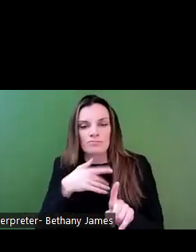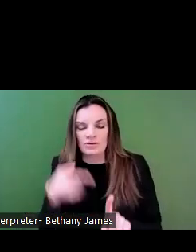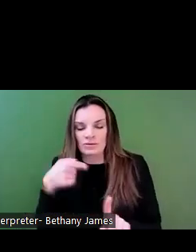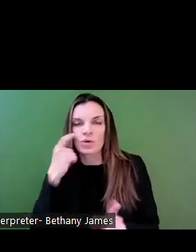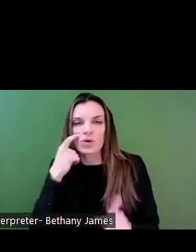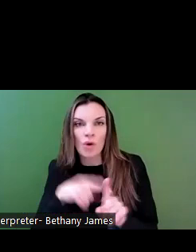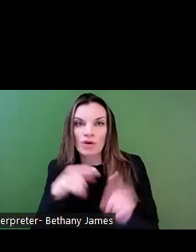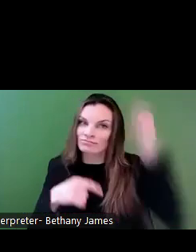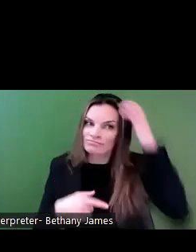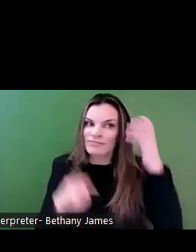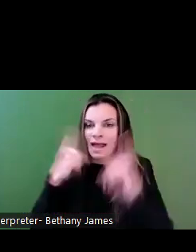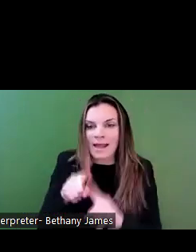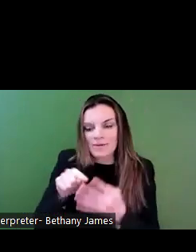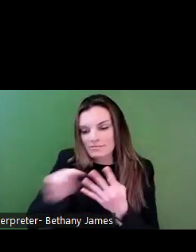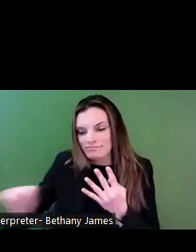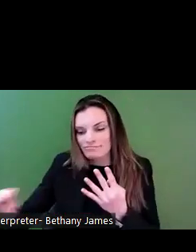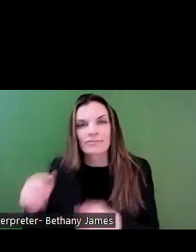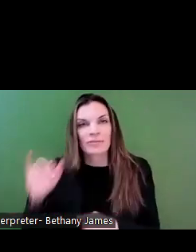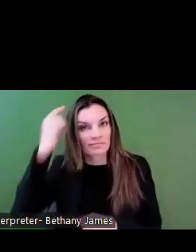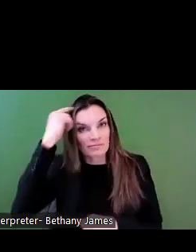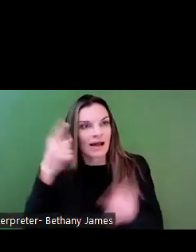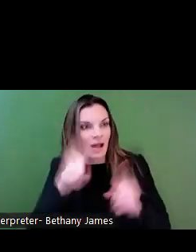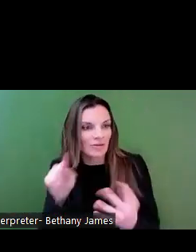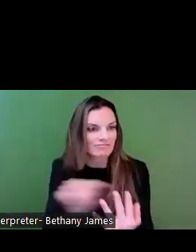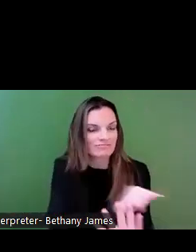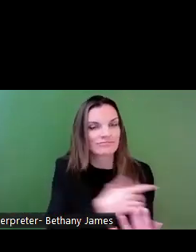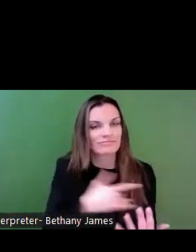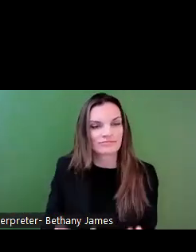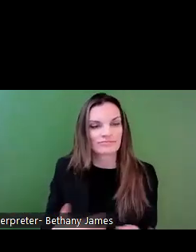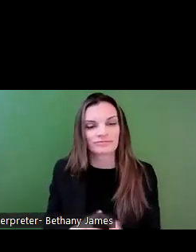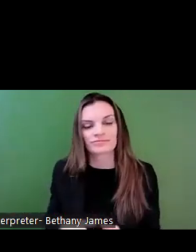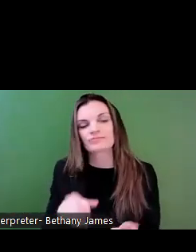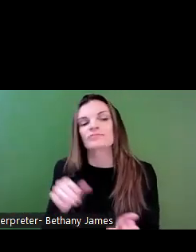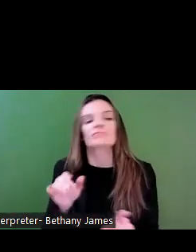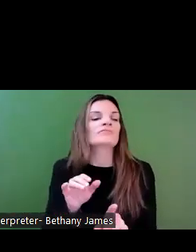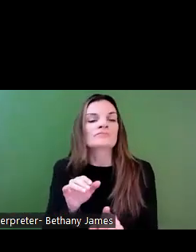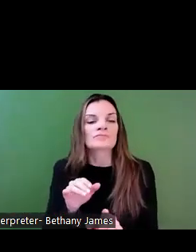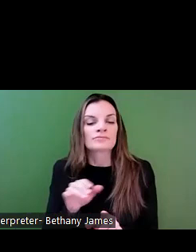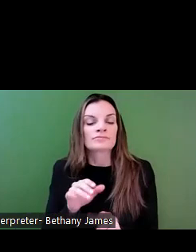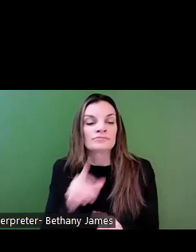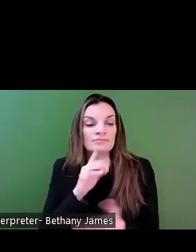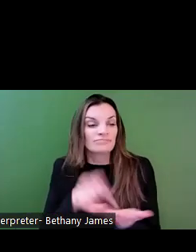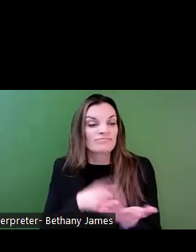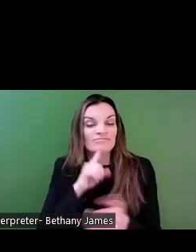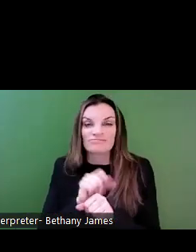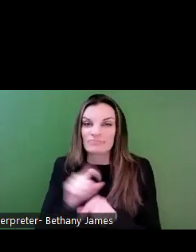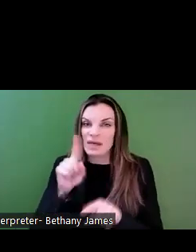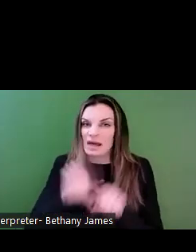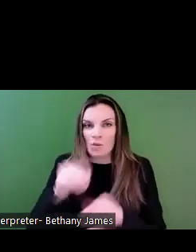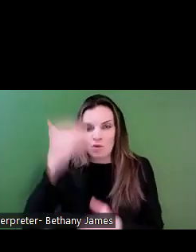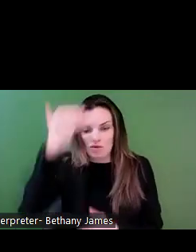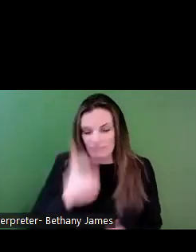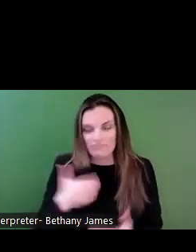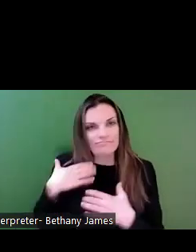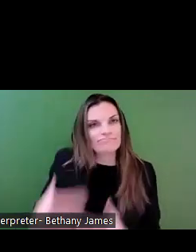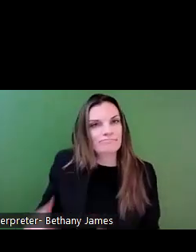individual. In some cases, one may even experience hemiplegia, which is one-sided paralysis. Even though